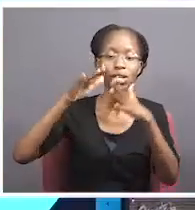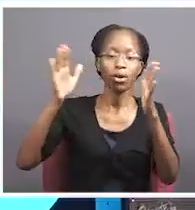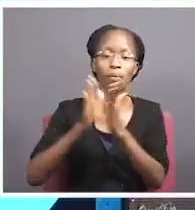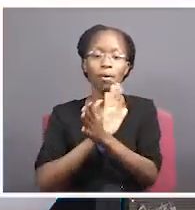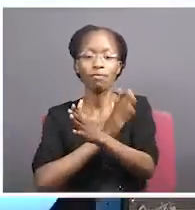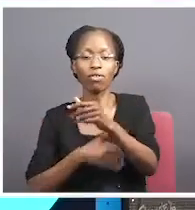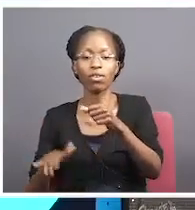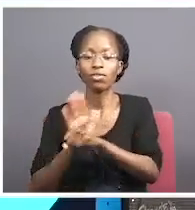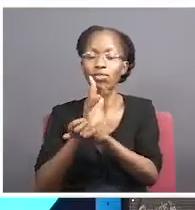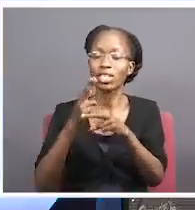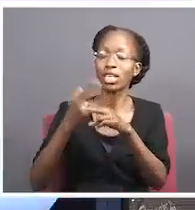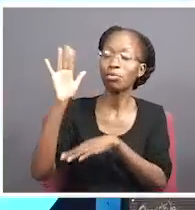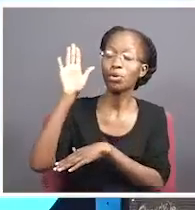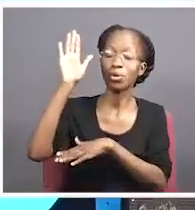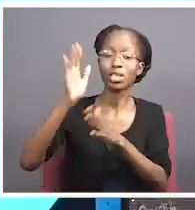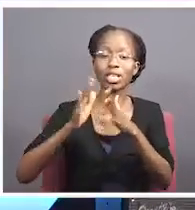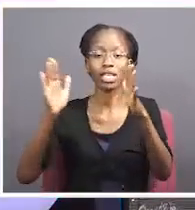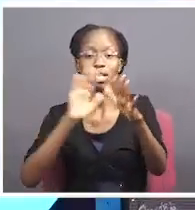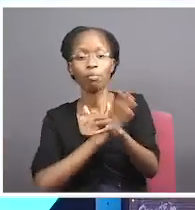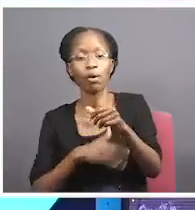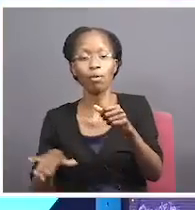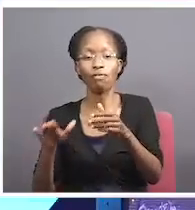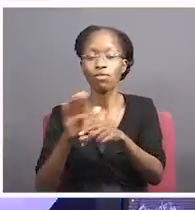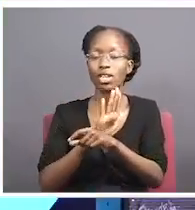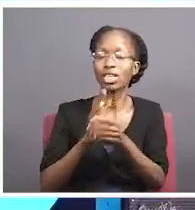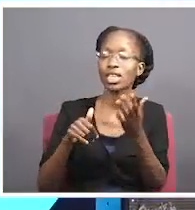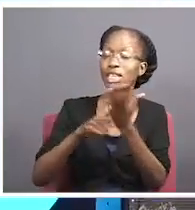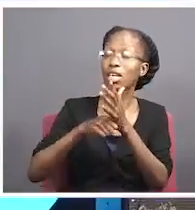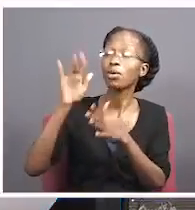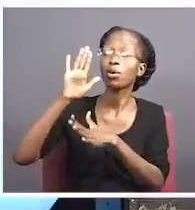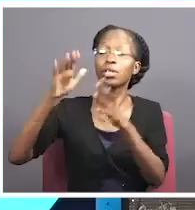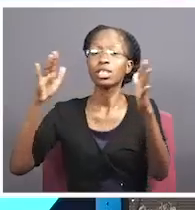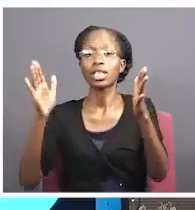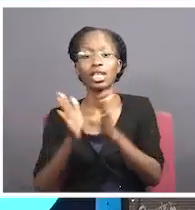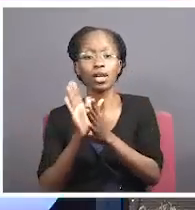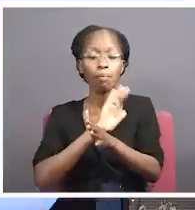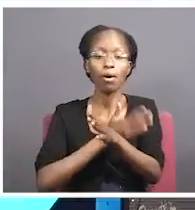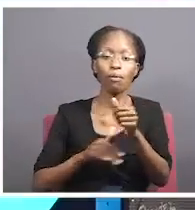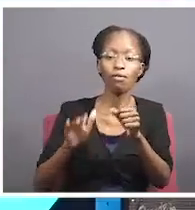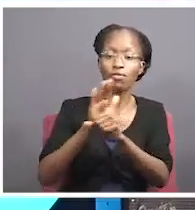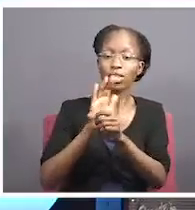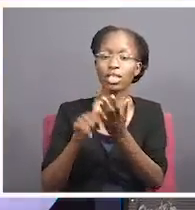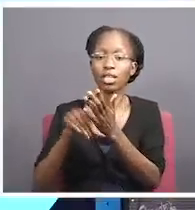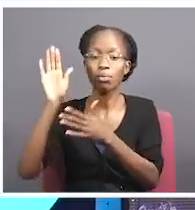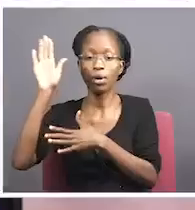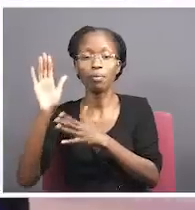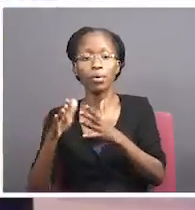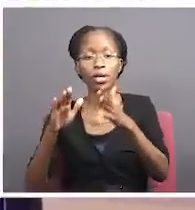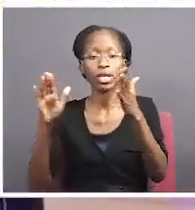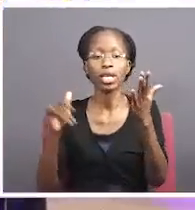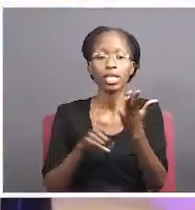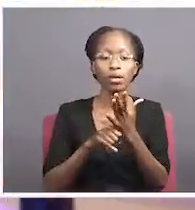is your name. Great and powerful is your name. Great and powerful is your name. Great